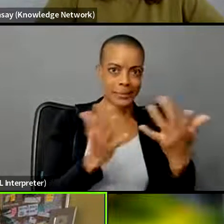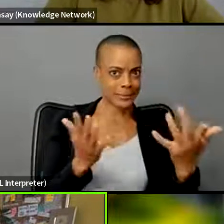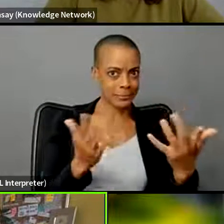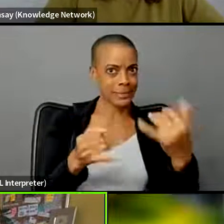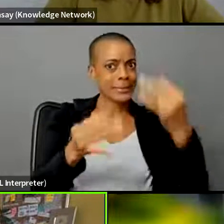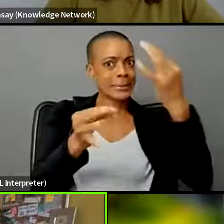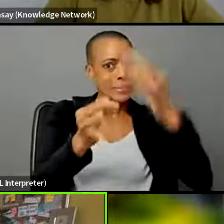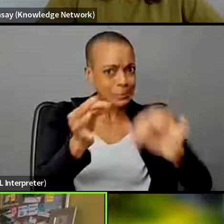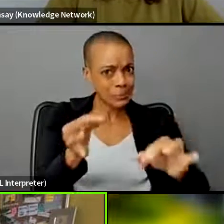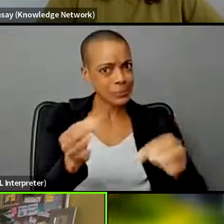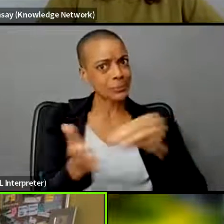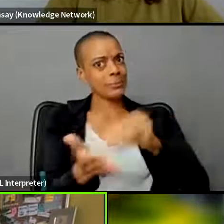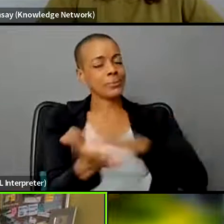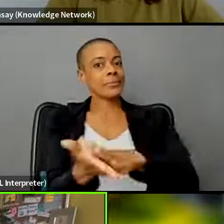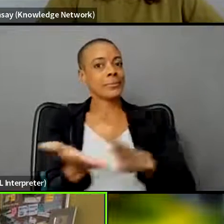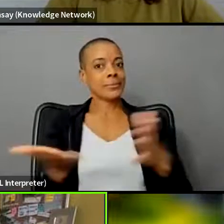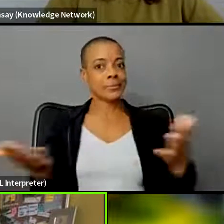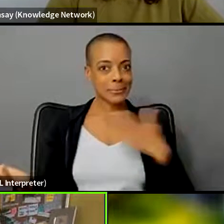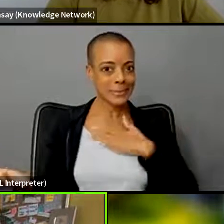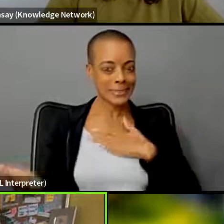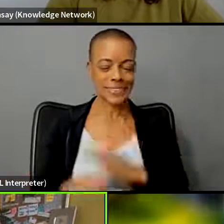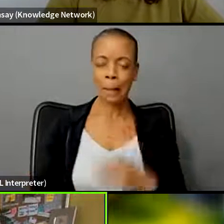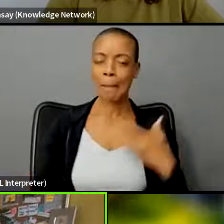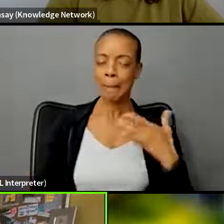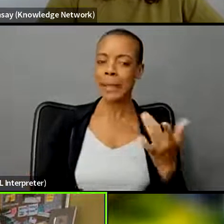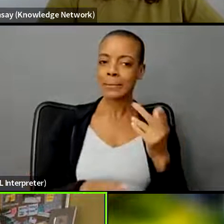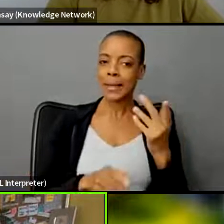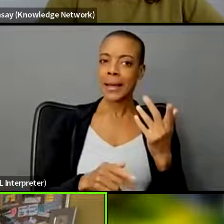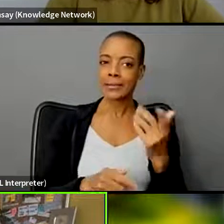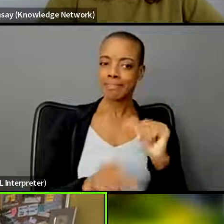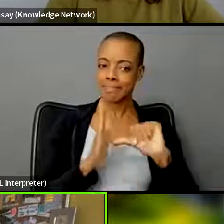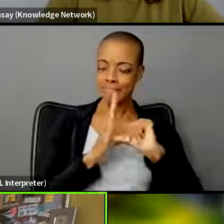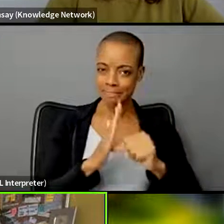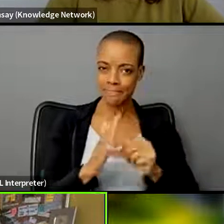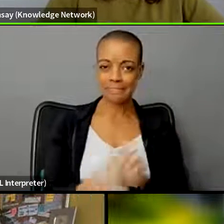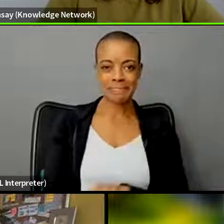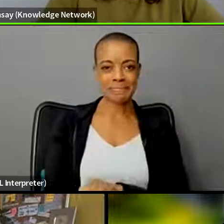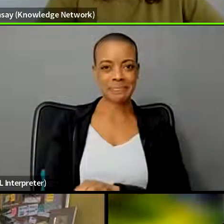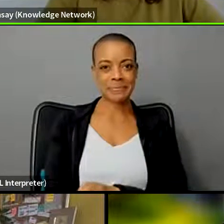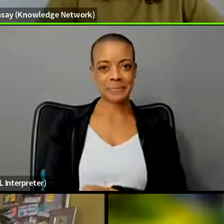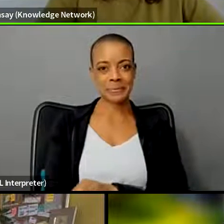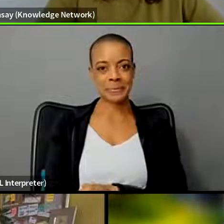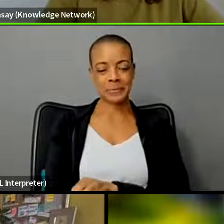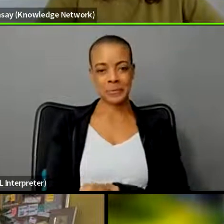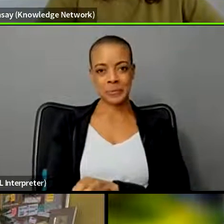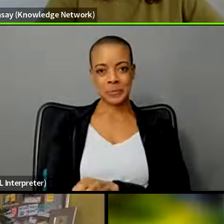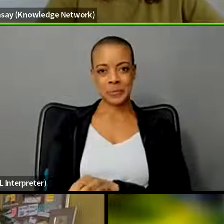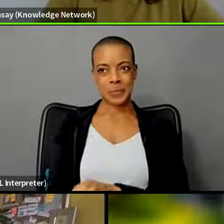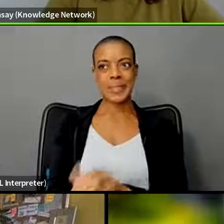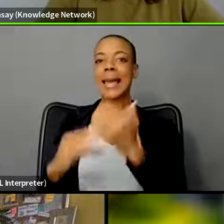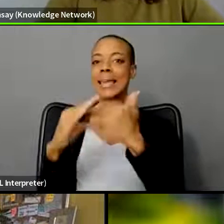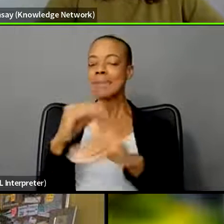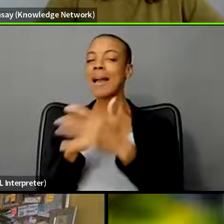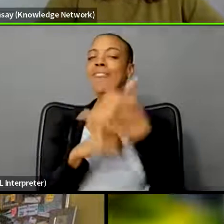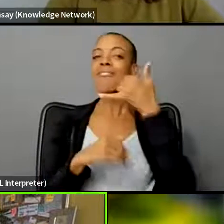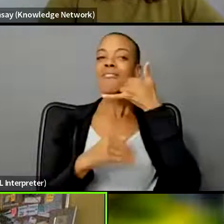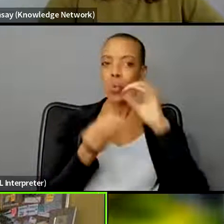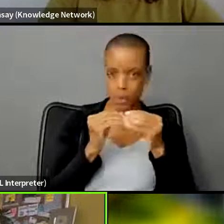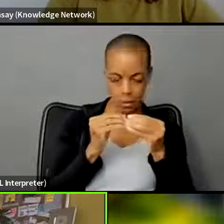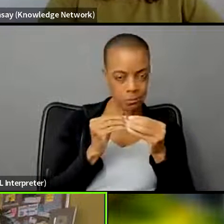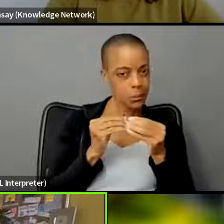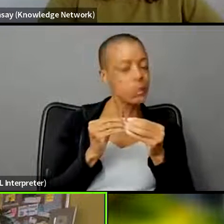at the bottom, just in case you lose one of the pages, you know, this, here's my email, here's the phone number. And phone number too. Yeah, phone number for